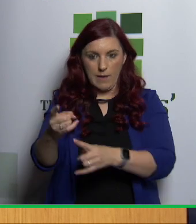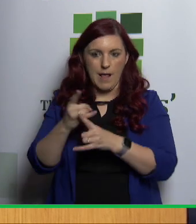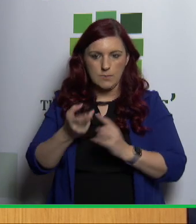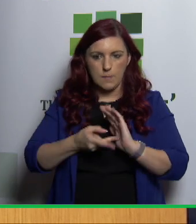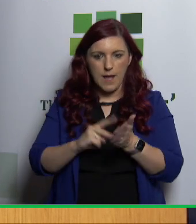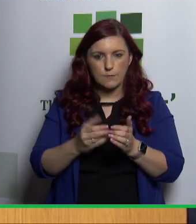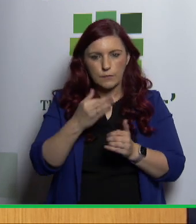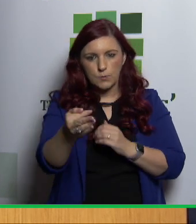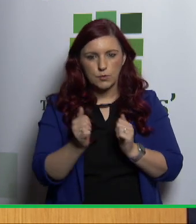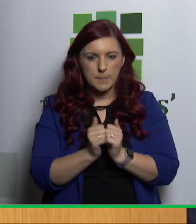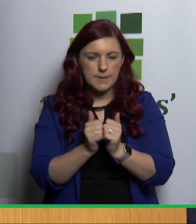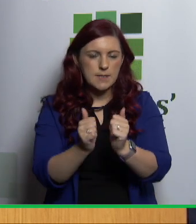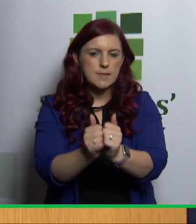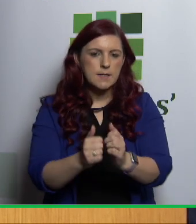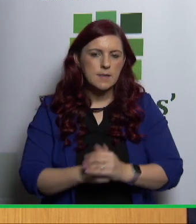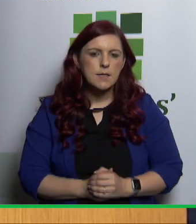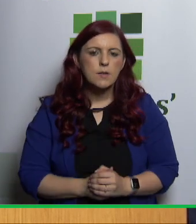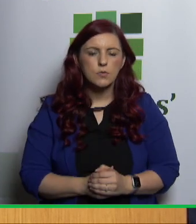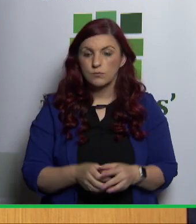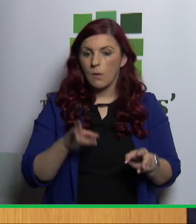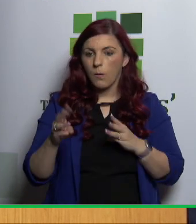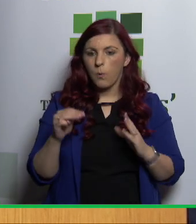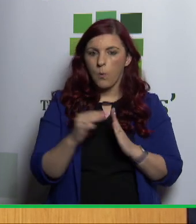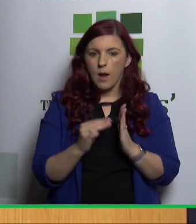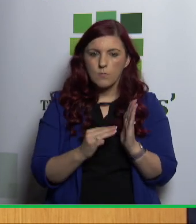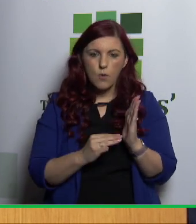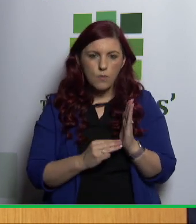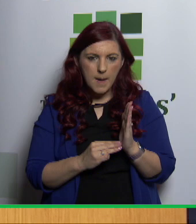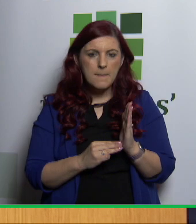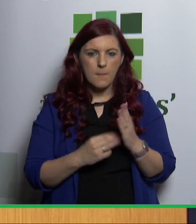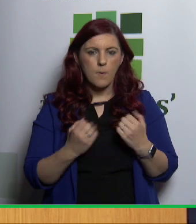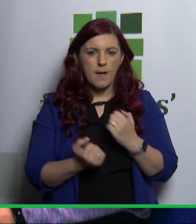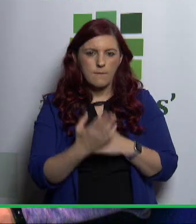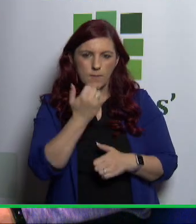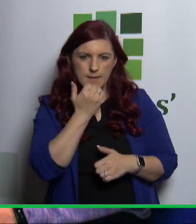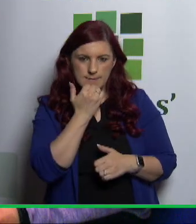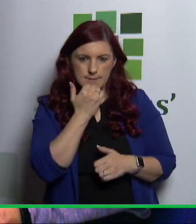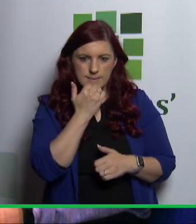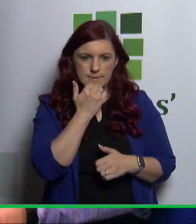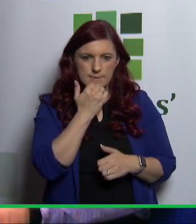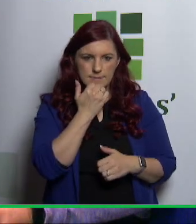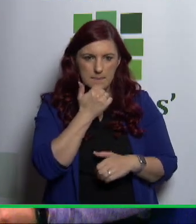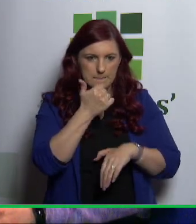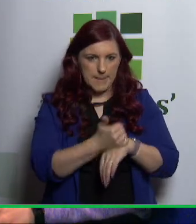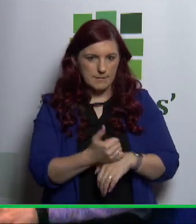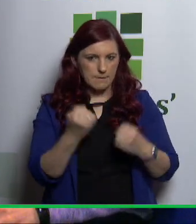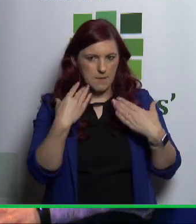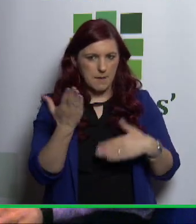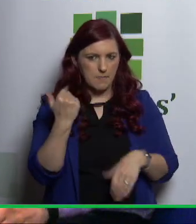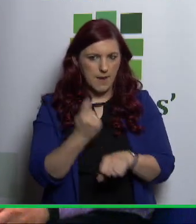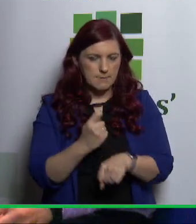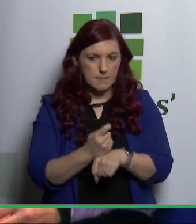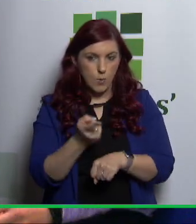well. The Assembly work programme, which we presented to you the last time, the draft programme, we have updated based on your feedback, so that's now online